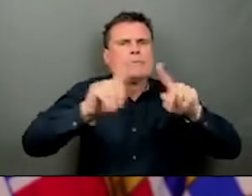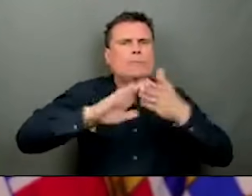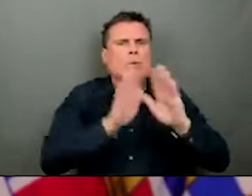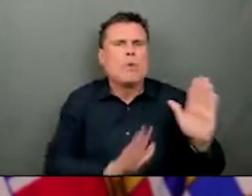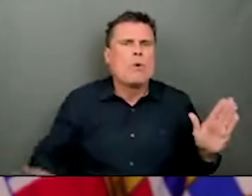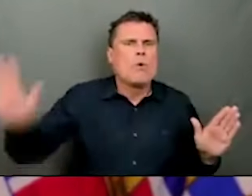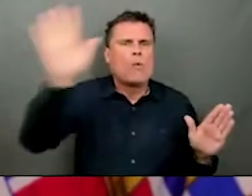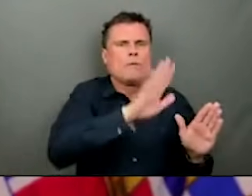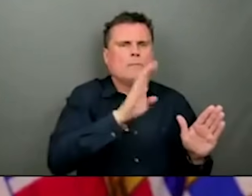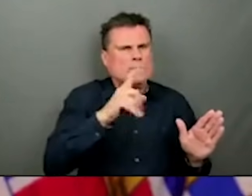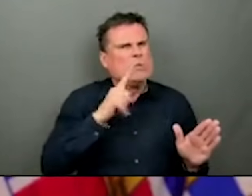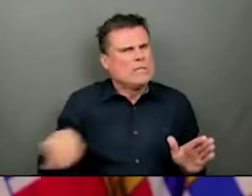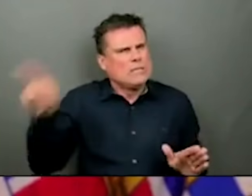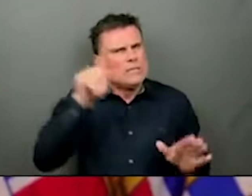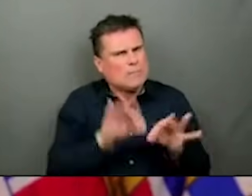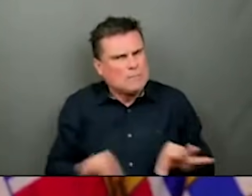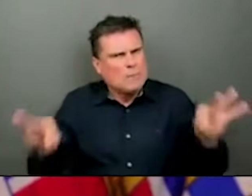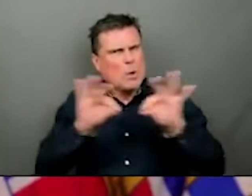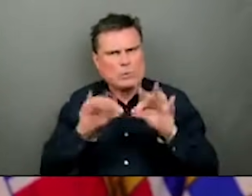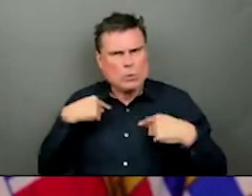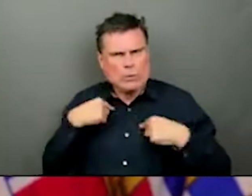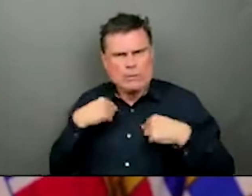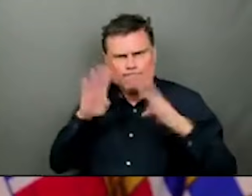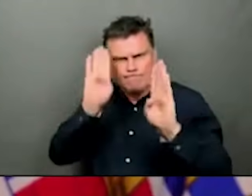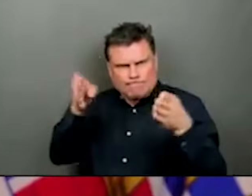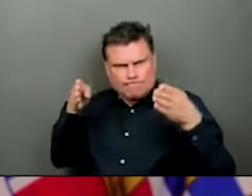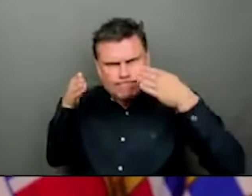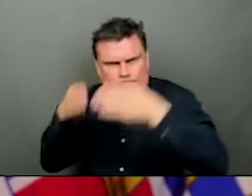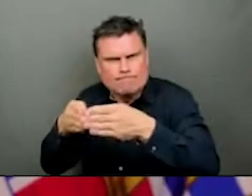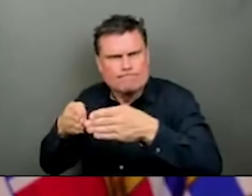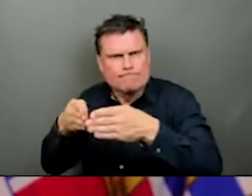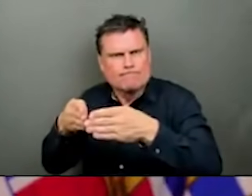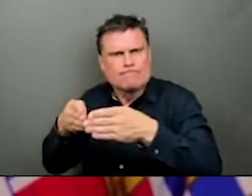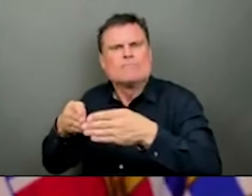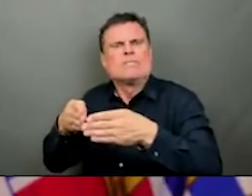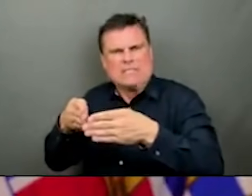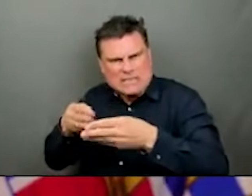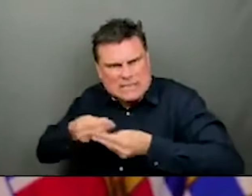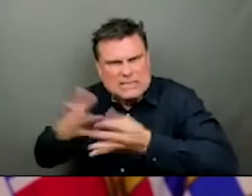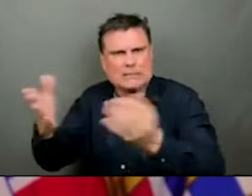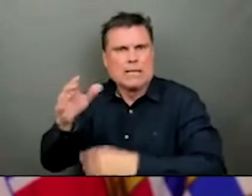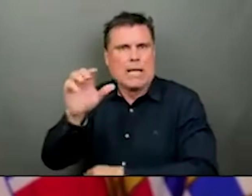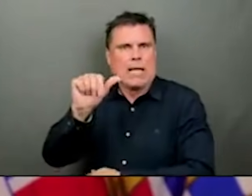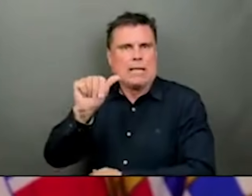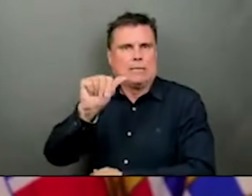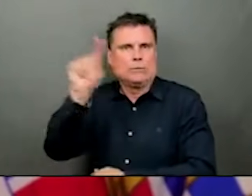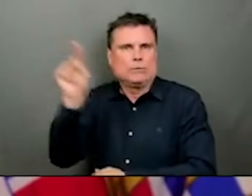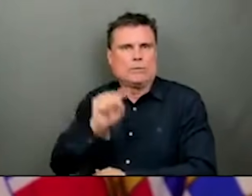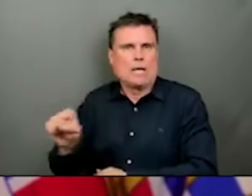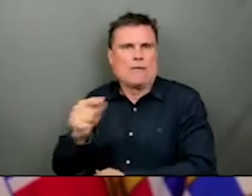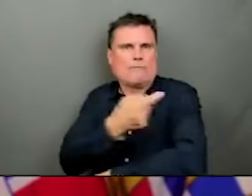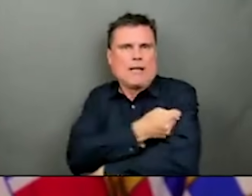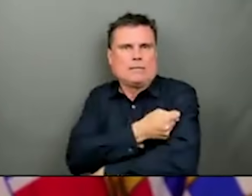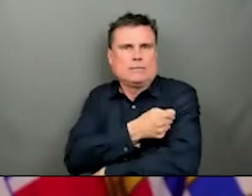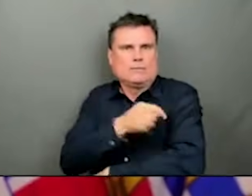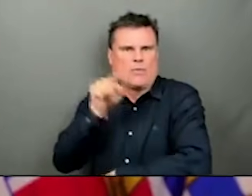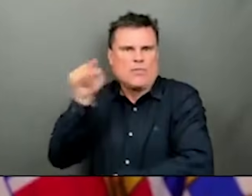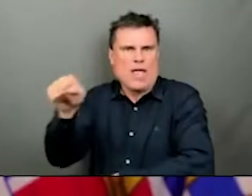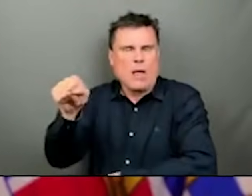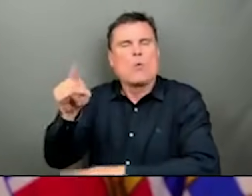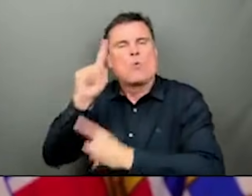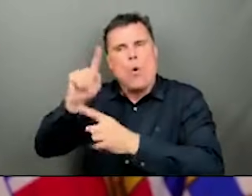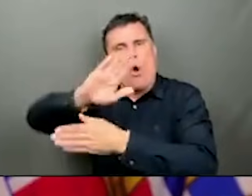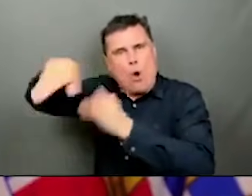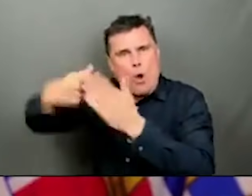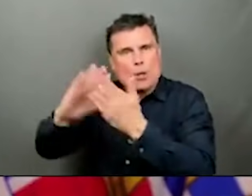age group. And we're looking at, we know that many of these communities are racialized communities, people who may